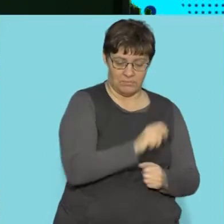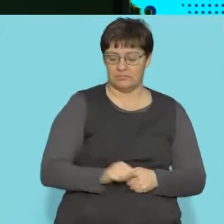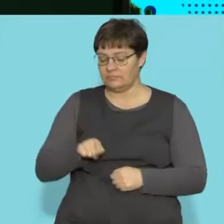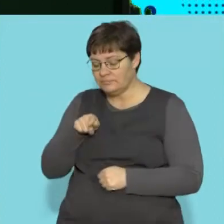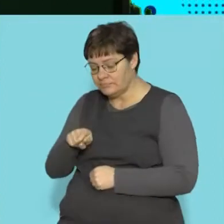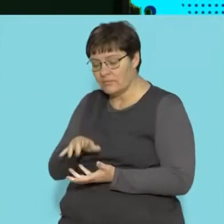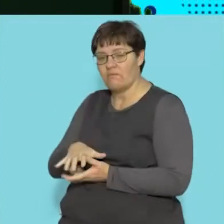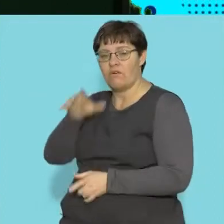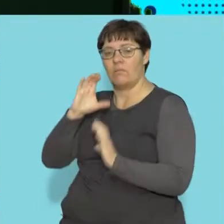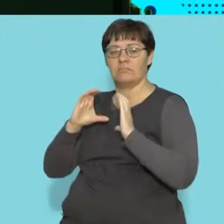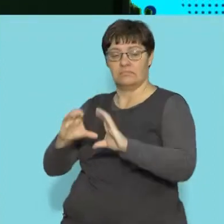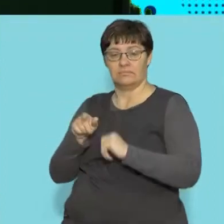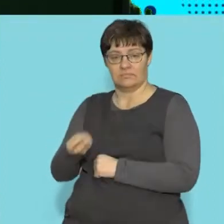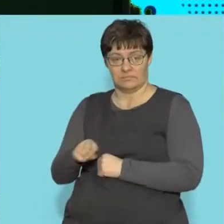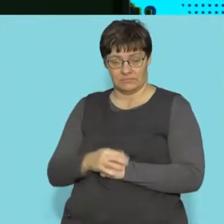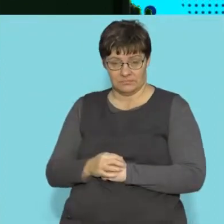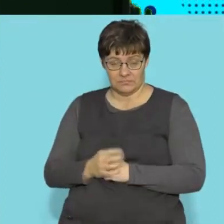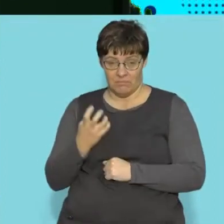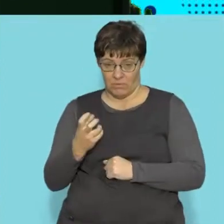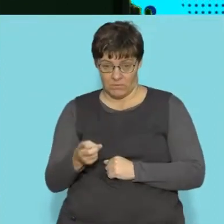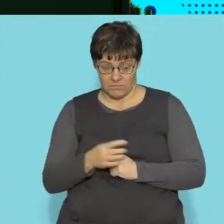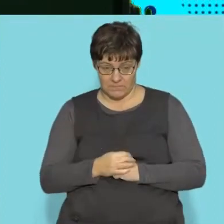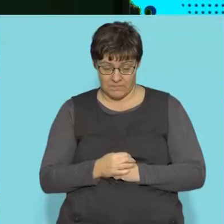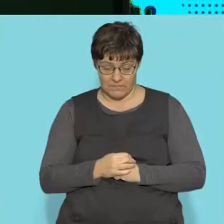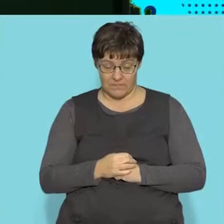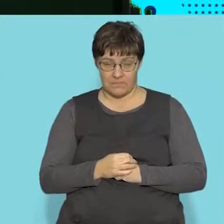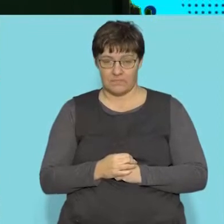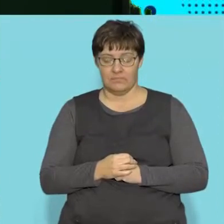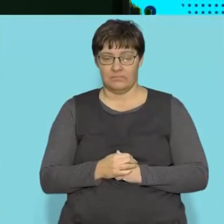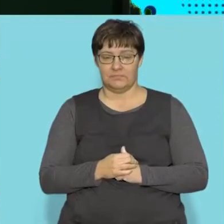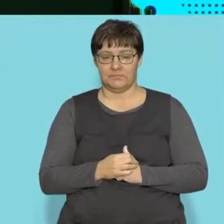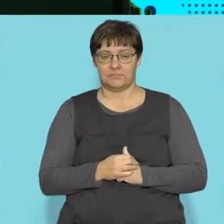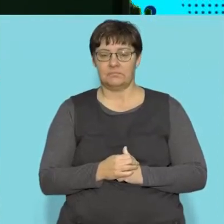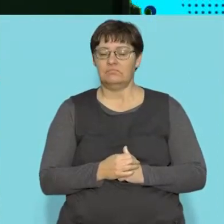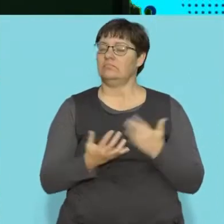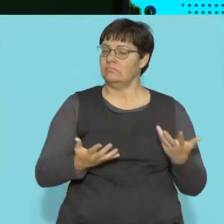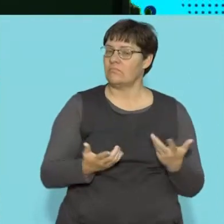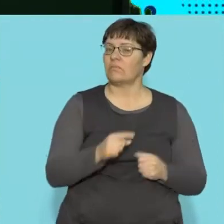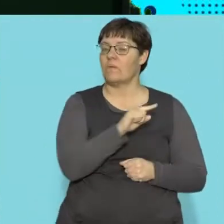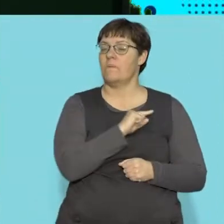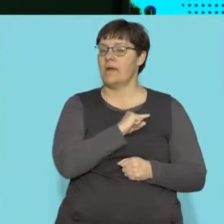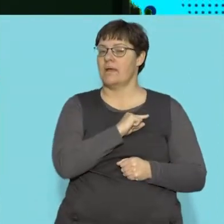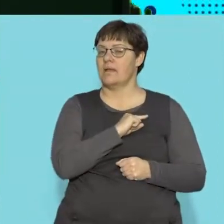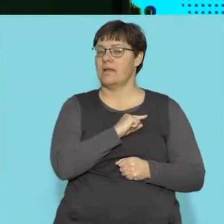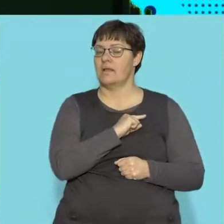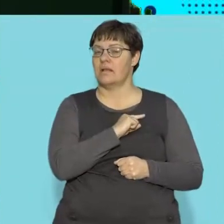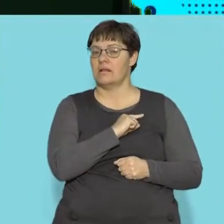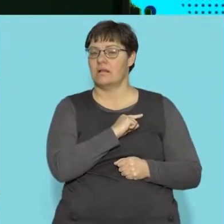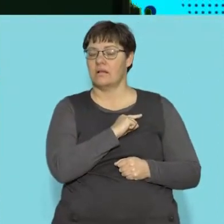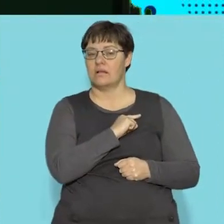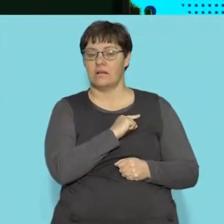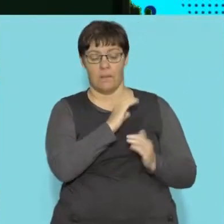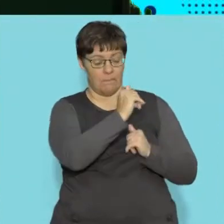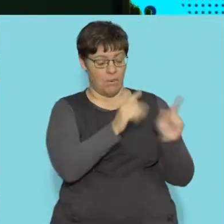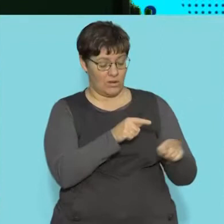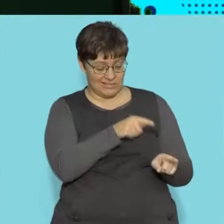the volume of my actual ball, of the glass ball. Because then I can take the area of the box